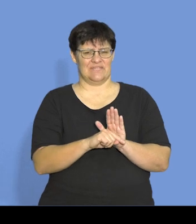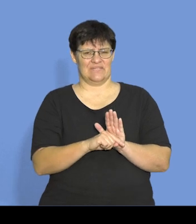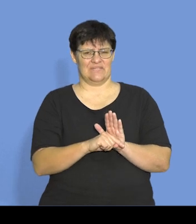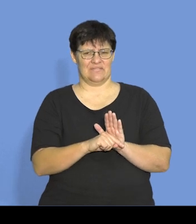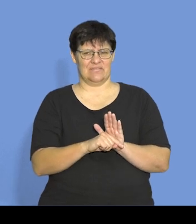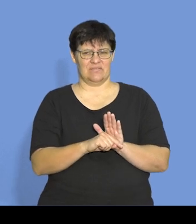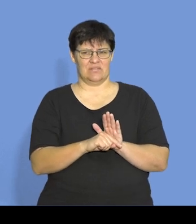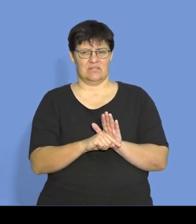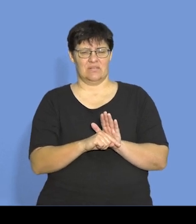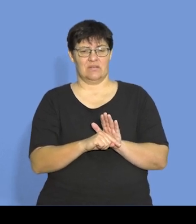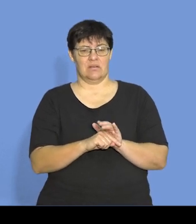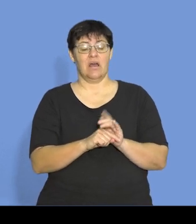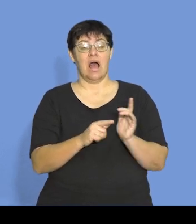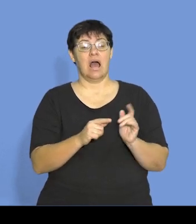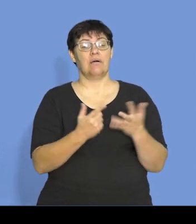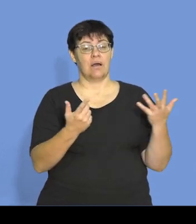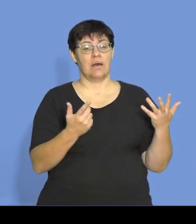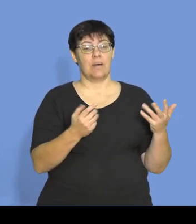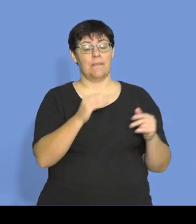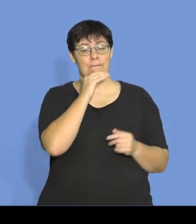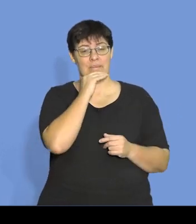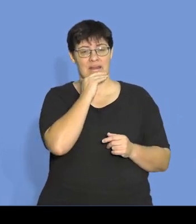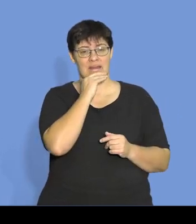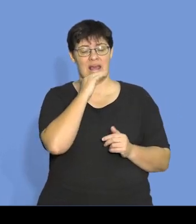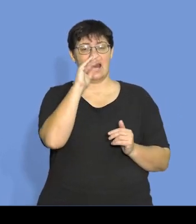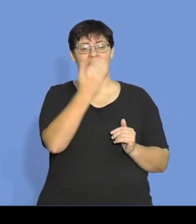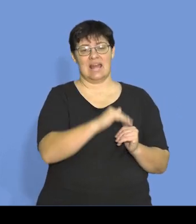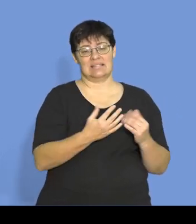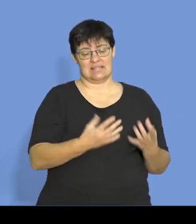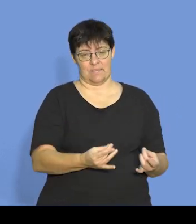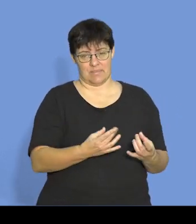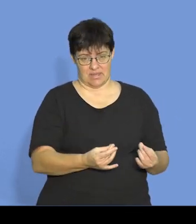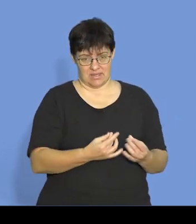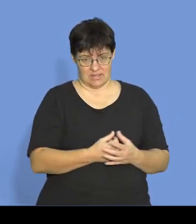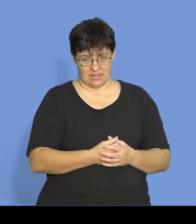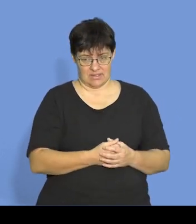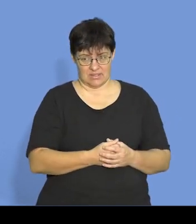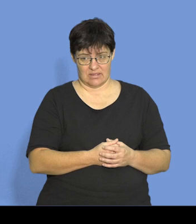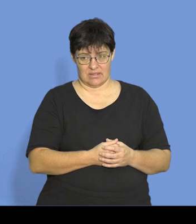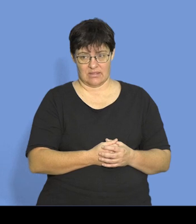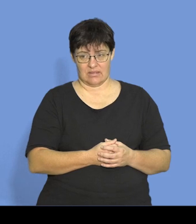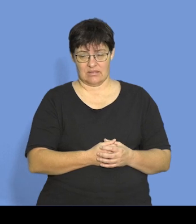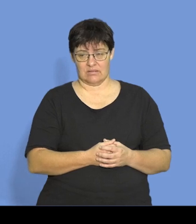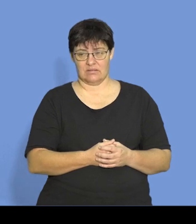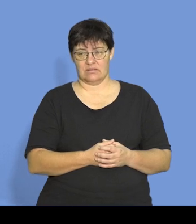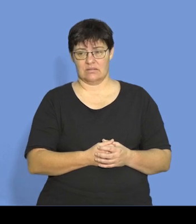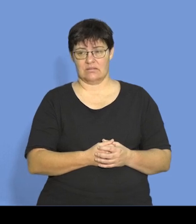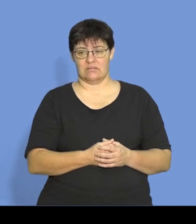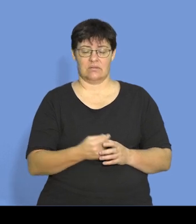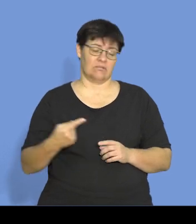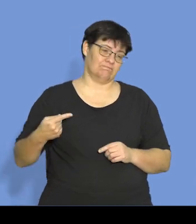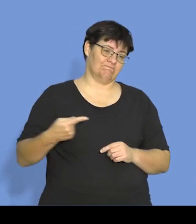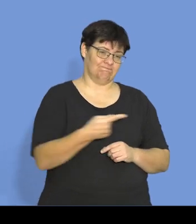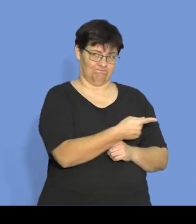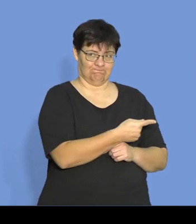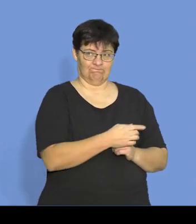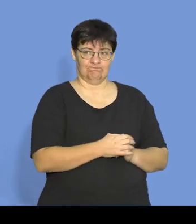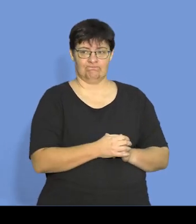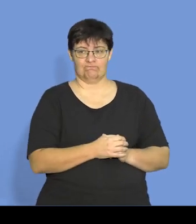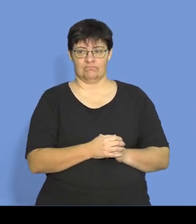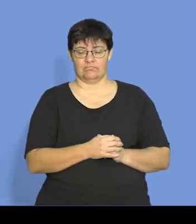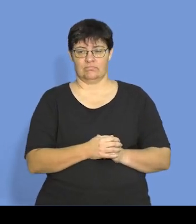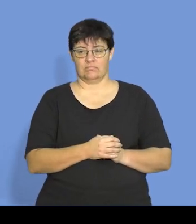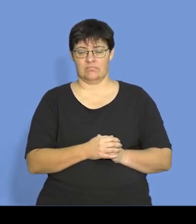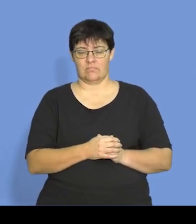negatives, the bigger negative numbers are actually the lesser numbers, especially on a number line. So it means it will be on